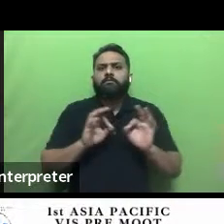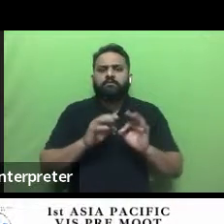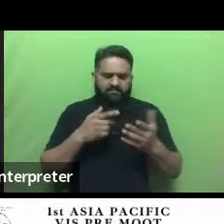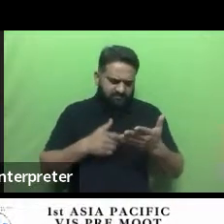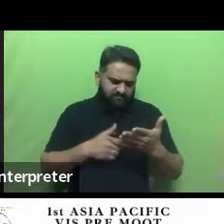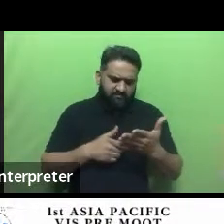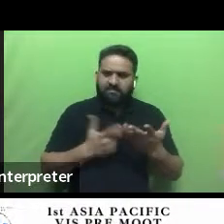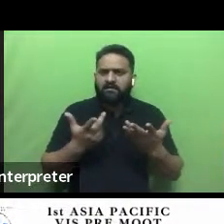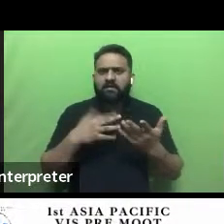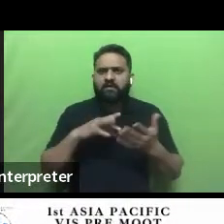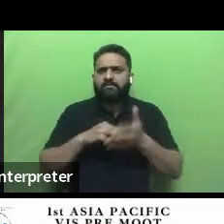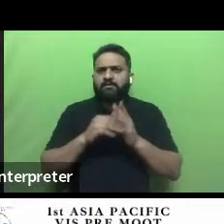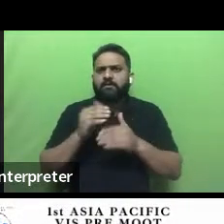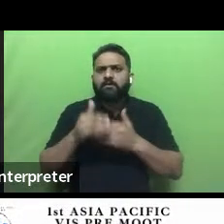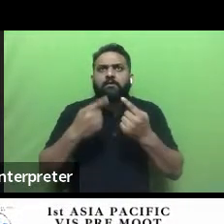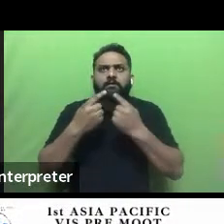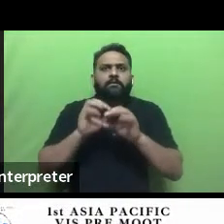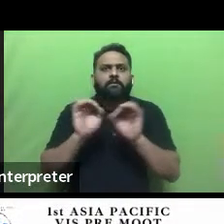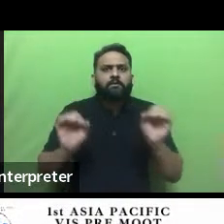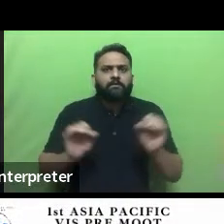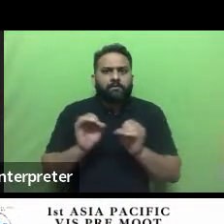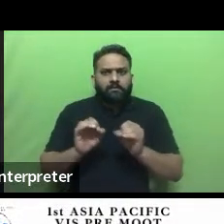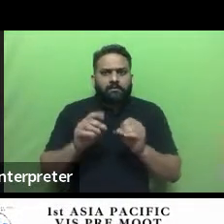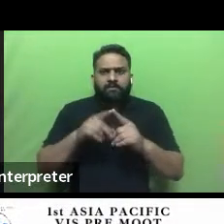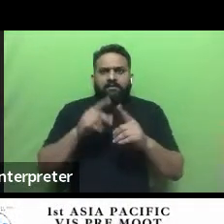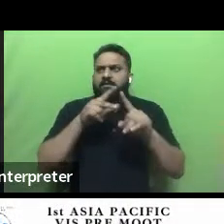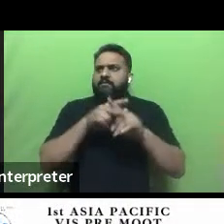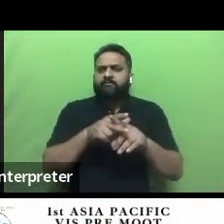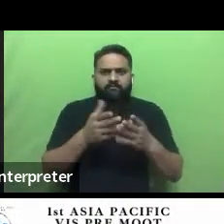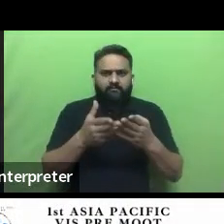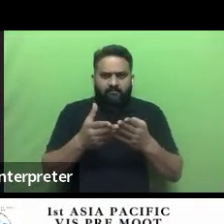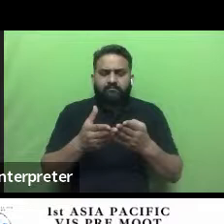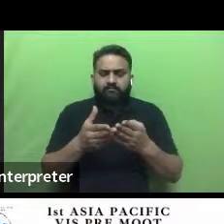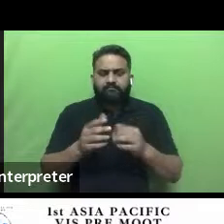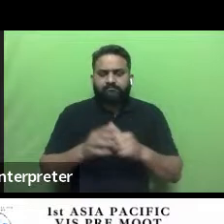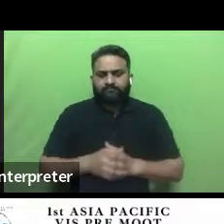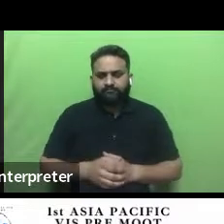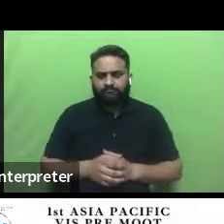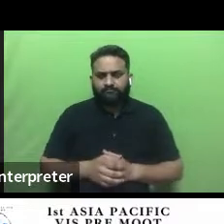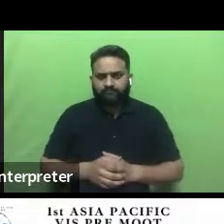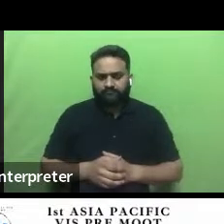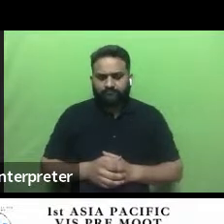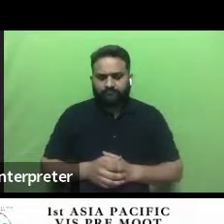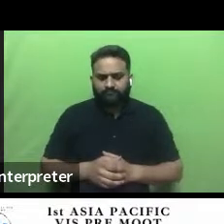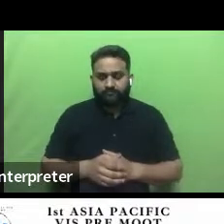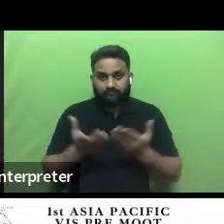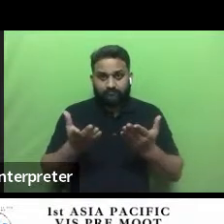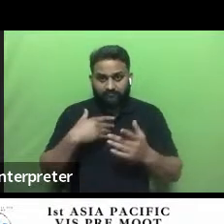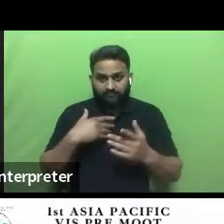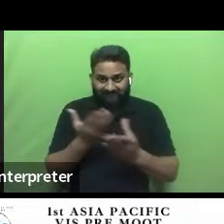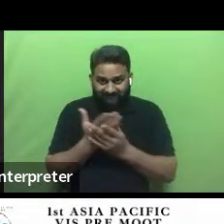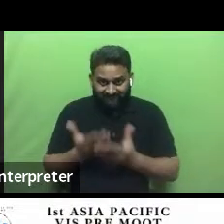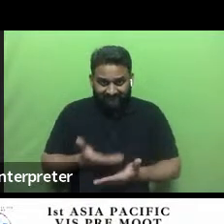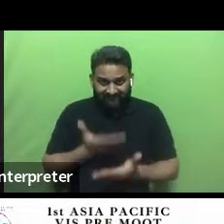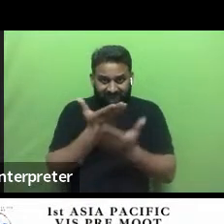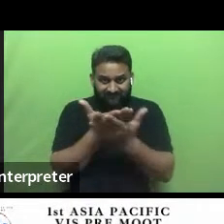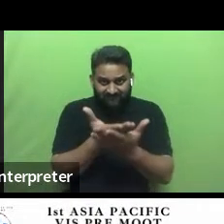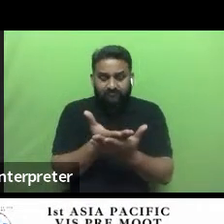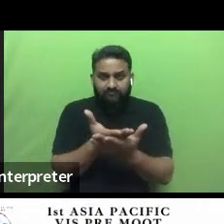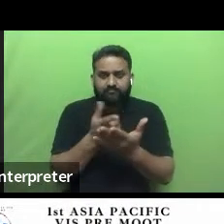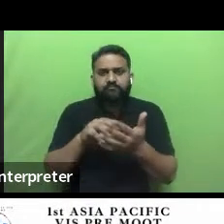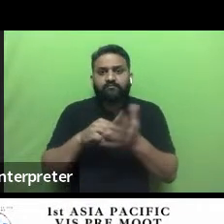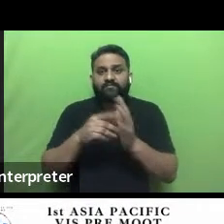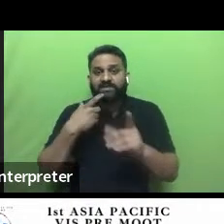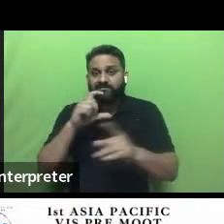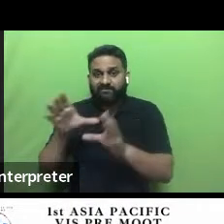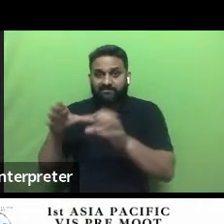there to be any further discussions, but was happy at this point to put forward an offer. And we submit that this was then accepted by the claimant's email